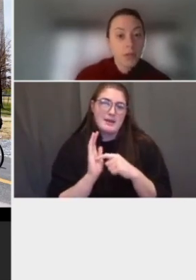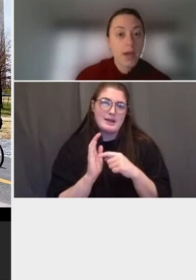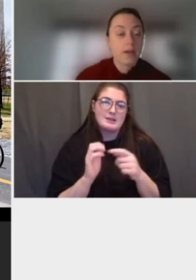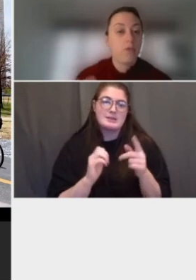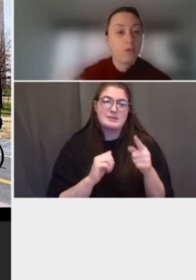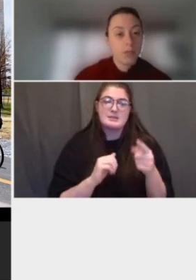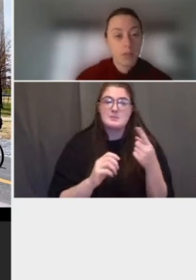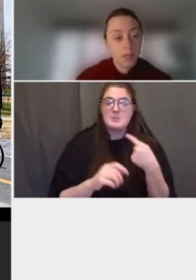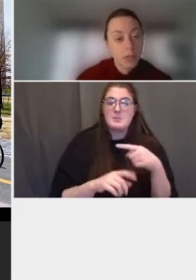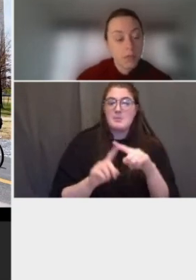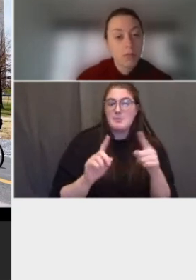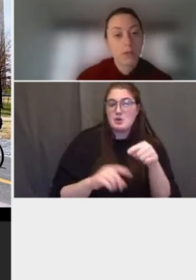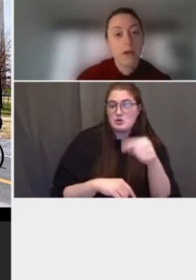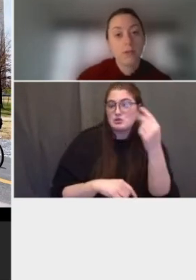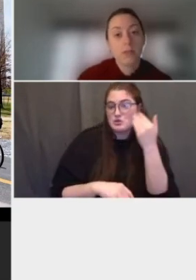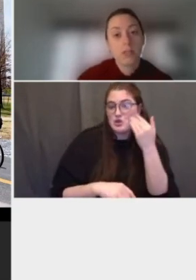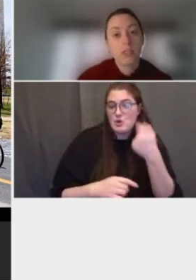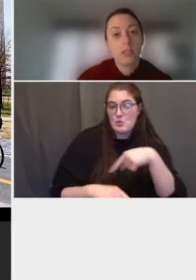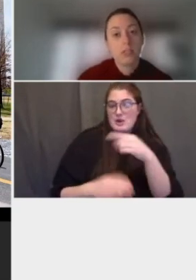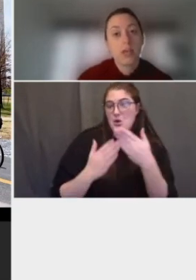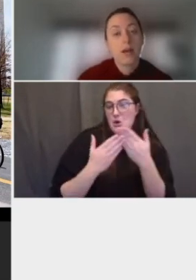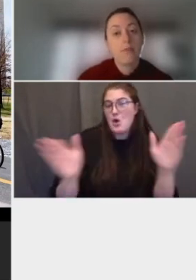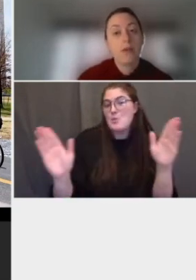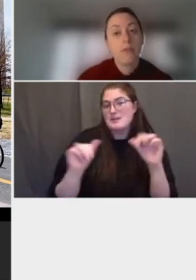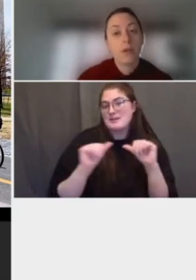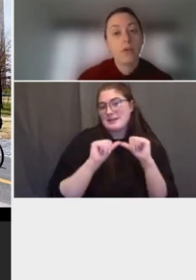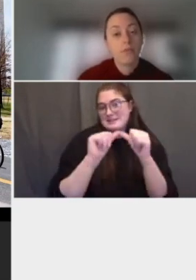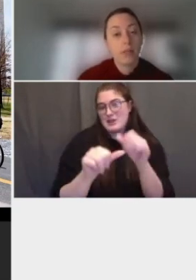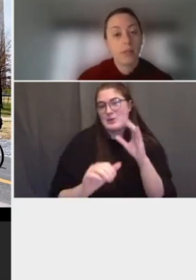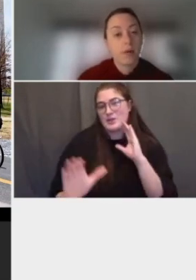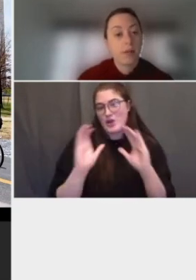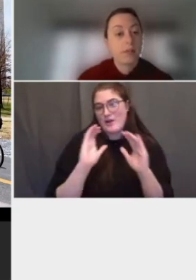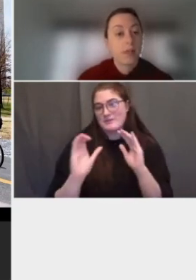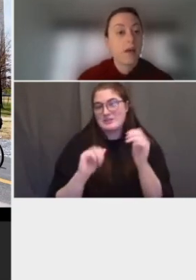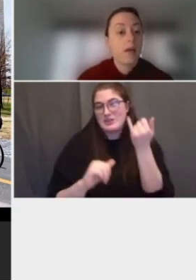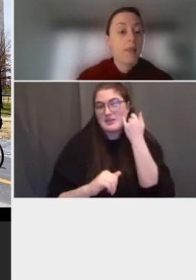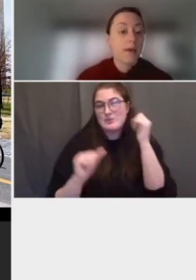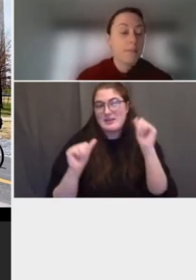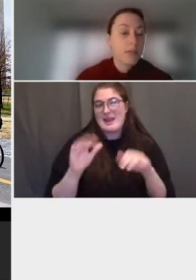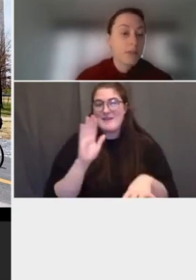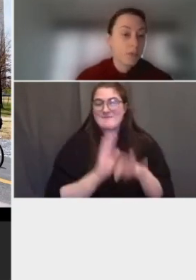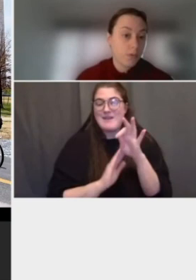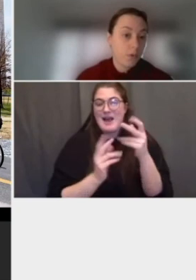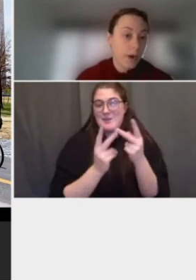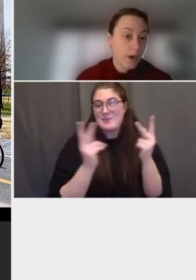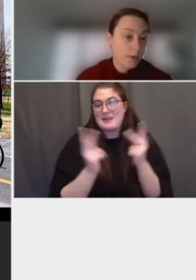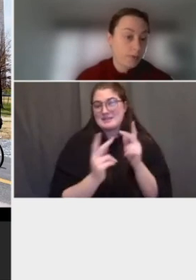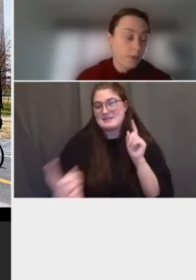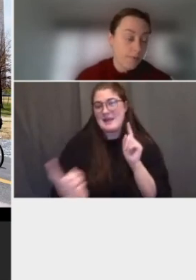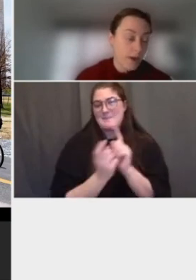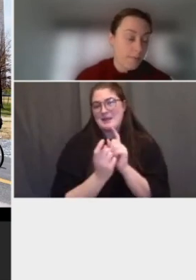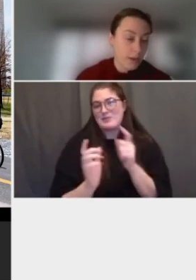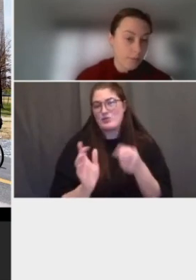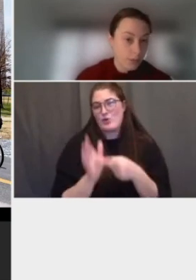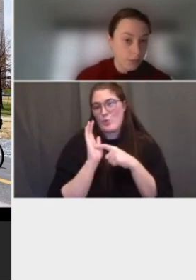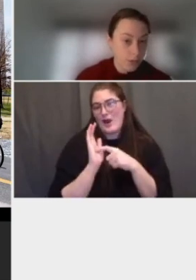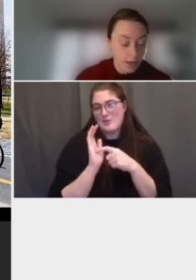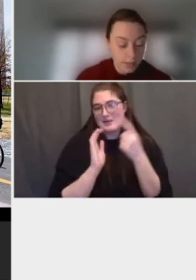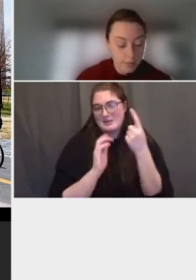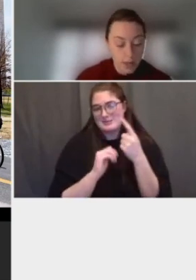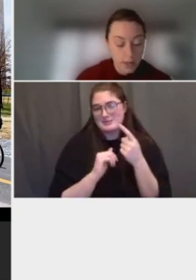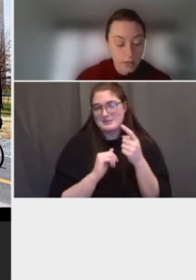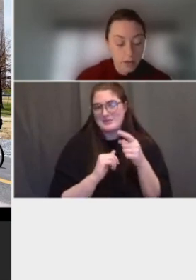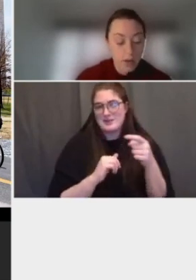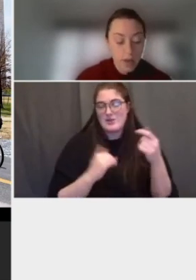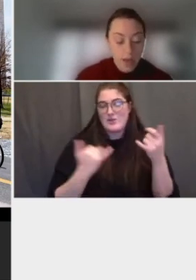that we're open to that and open to continuing those conversations if we could find spots that meet those requirements. We have not been able to